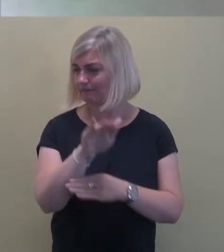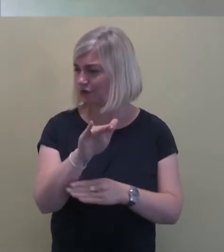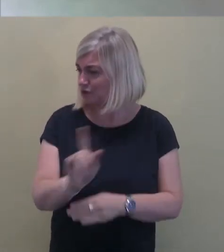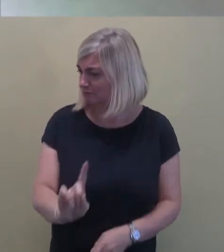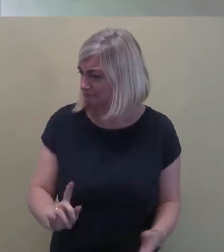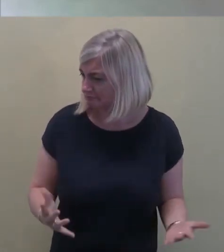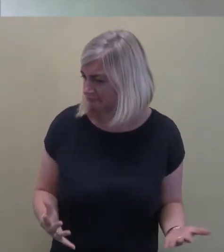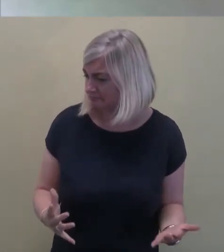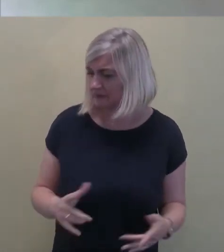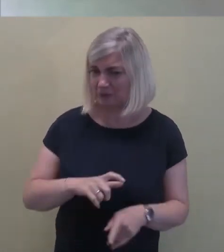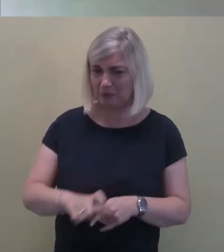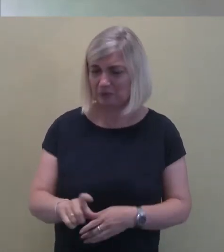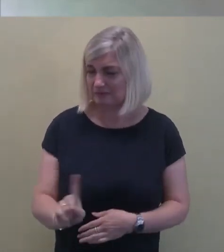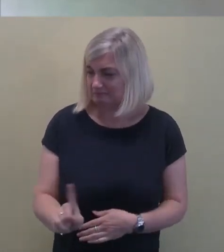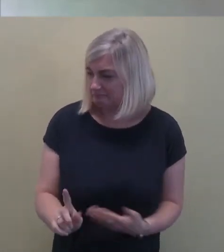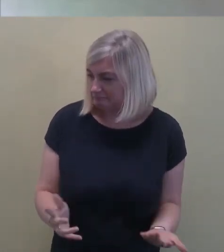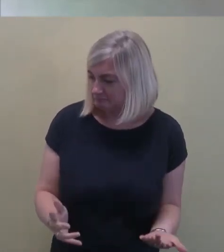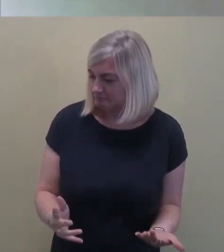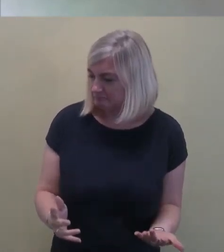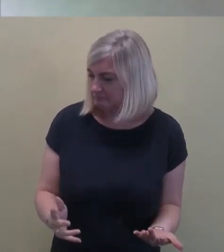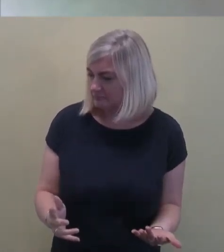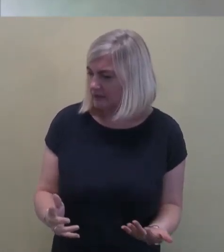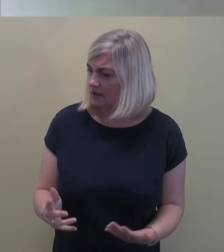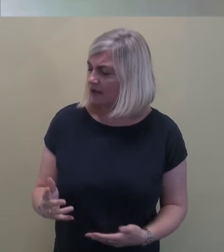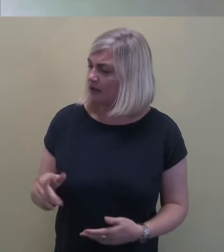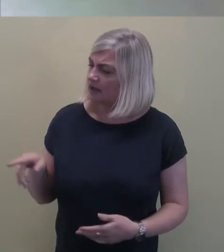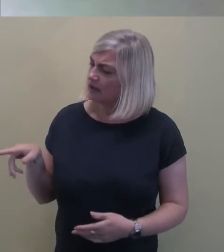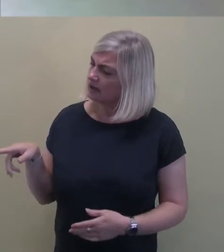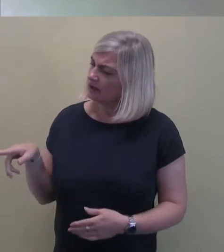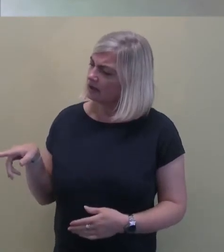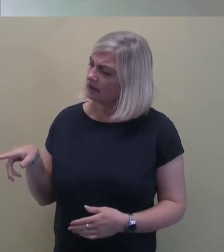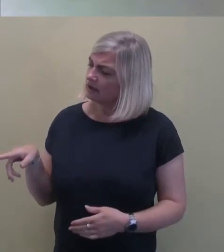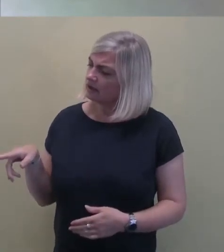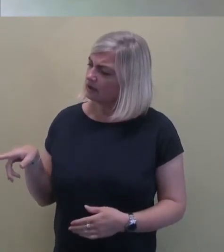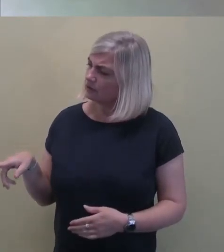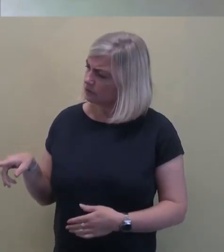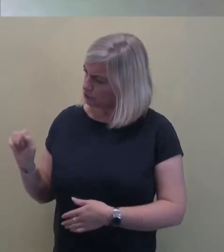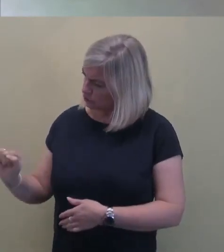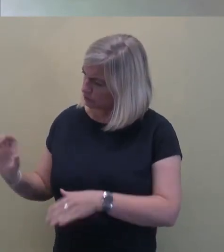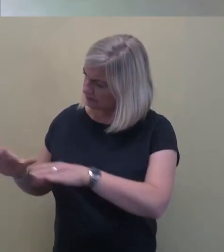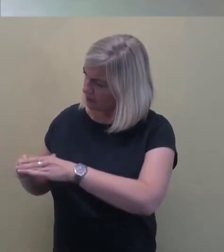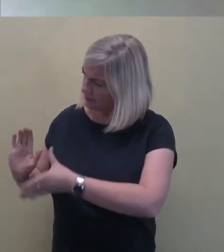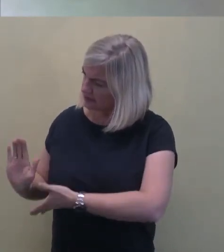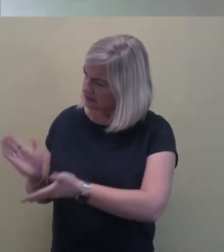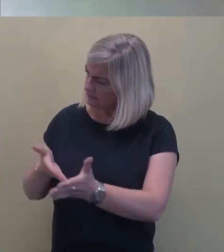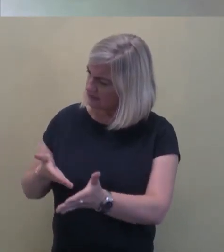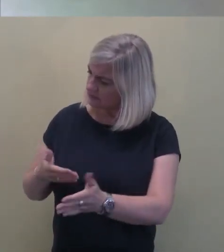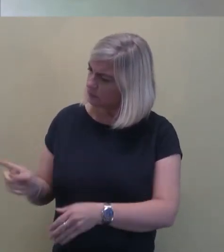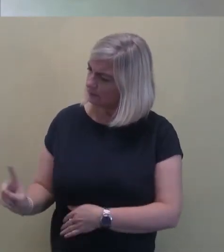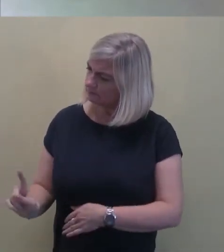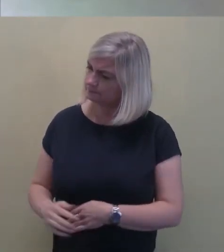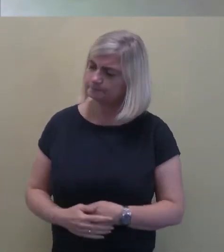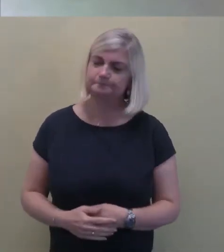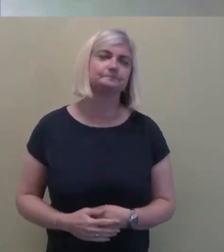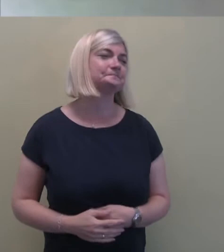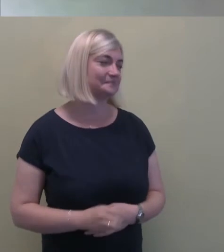you're interested in. Following that, you can contact us and we can either have a Facebook live chat, or we can